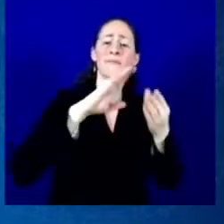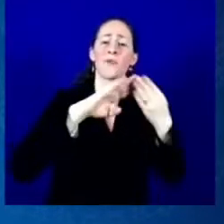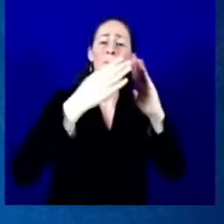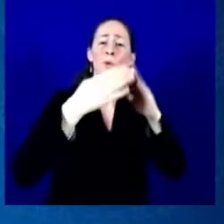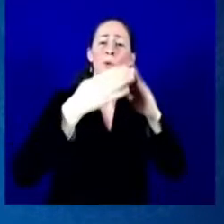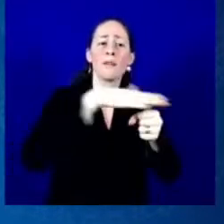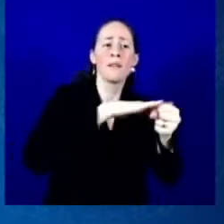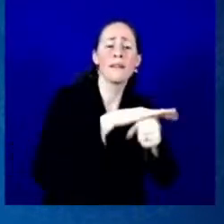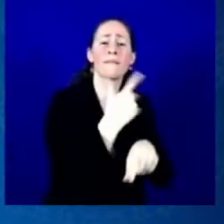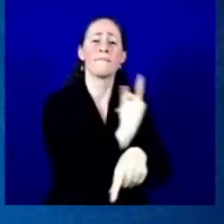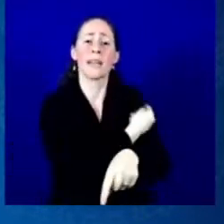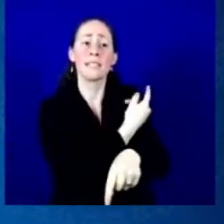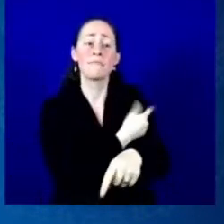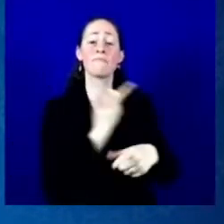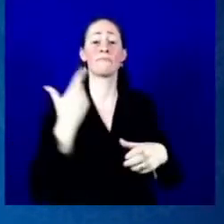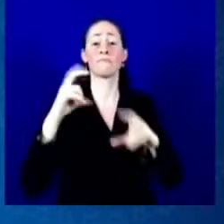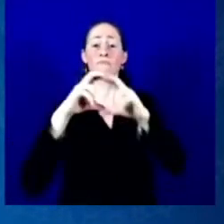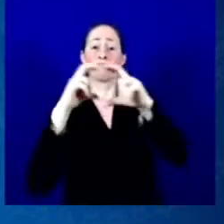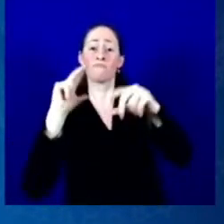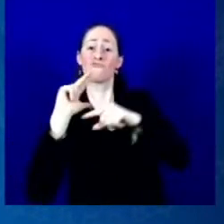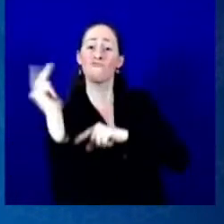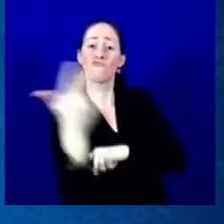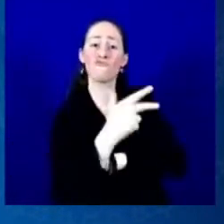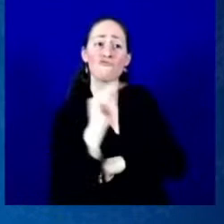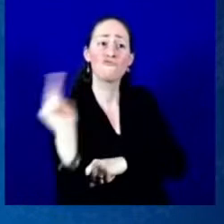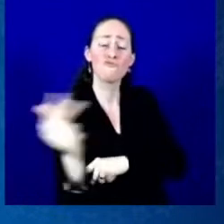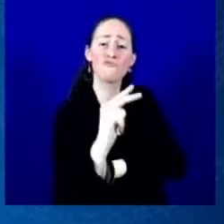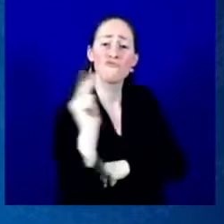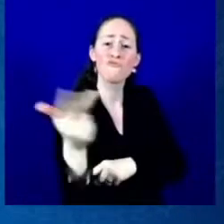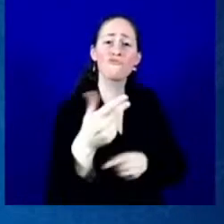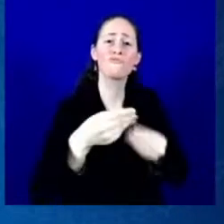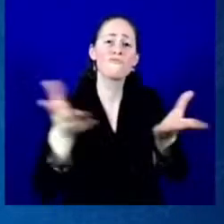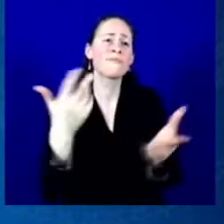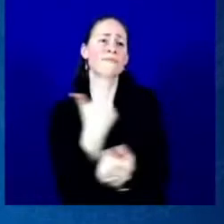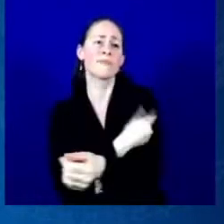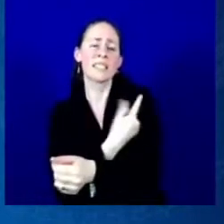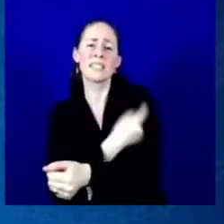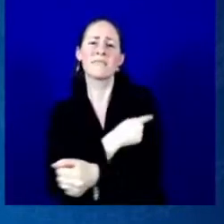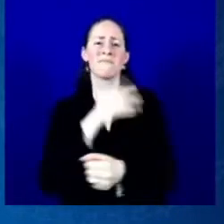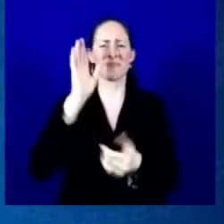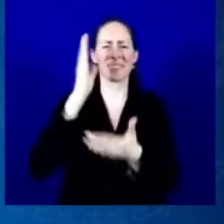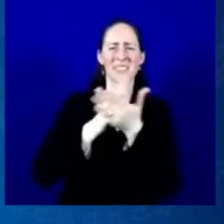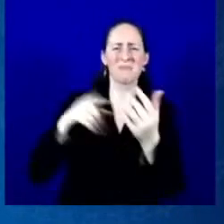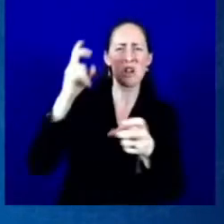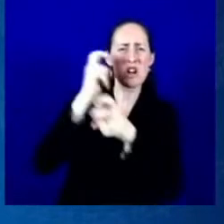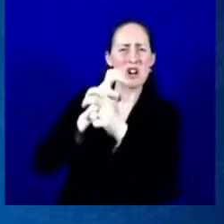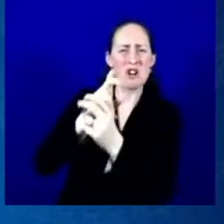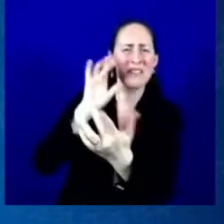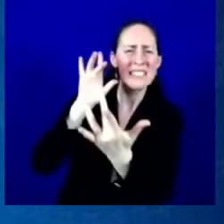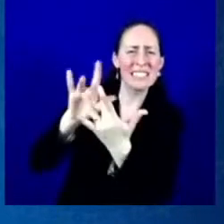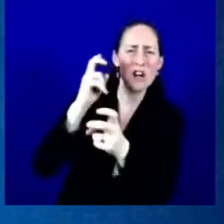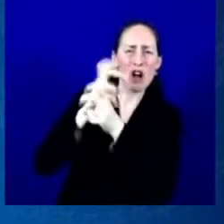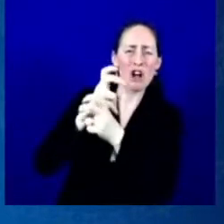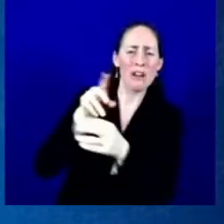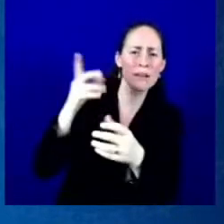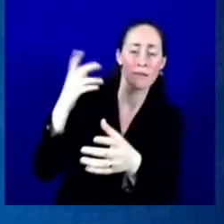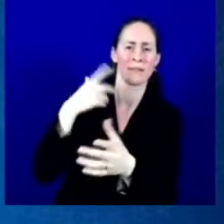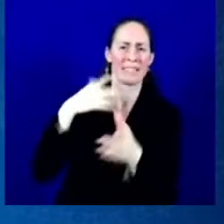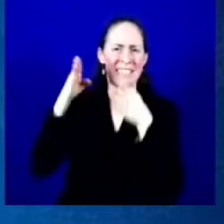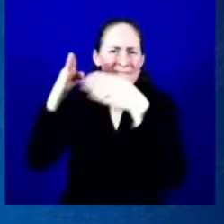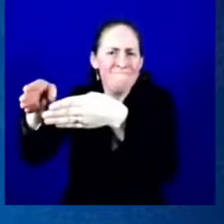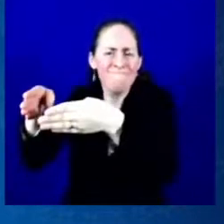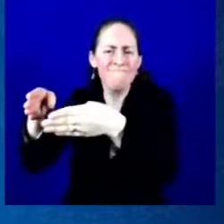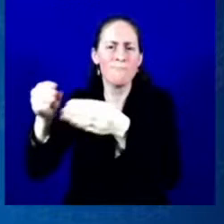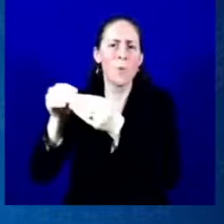get to hard-to-reach communities. Today, 90% of Americans now live within